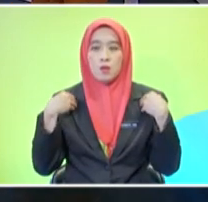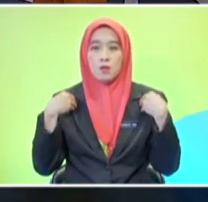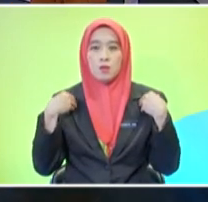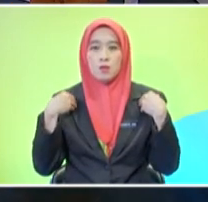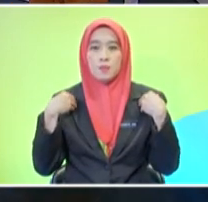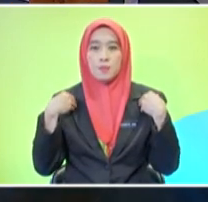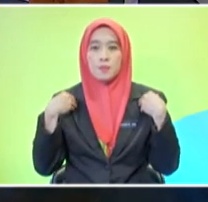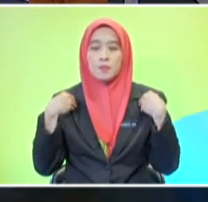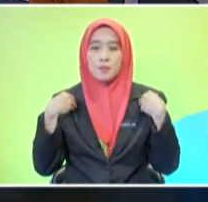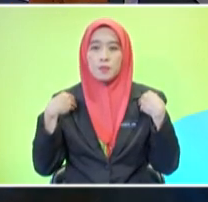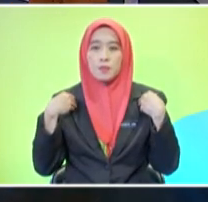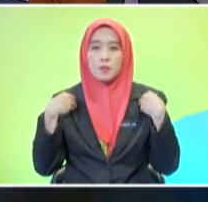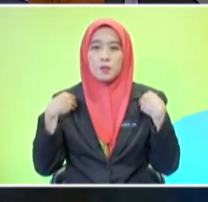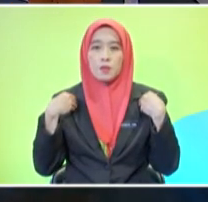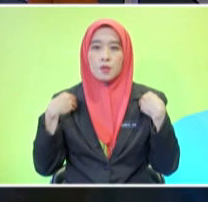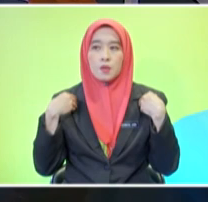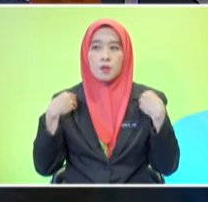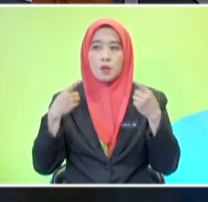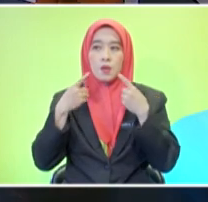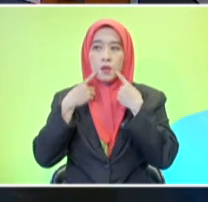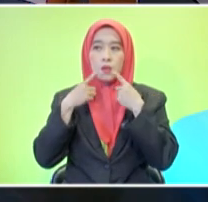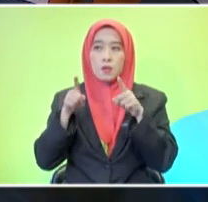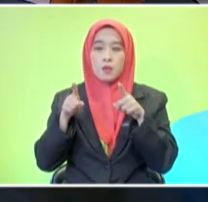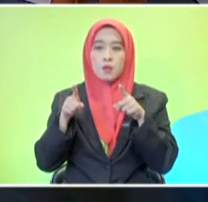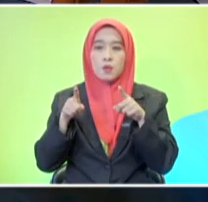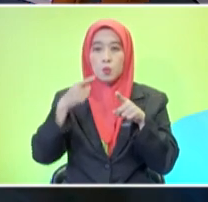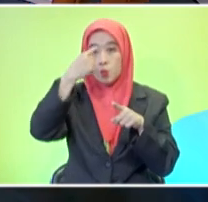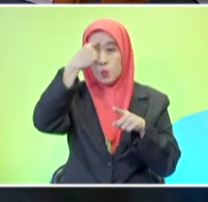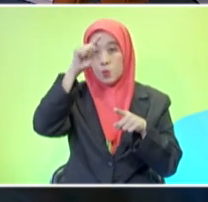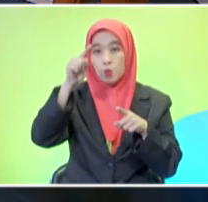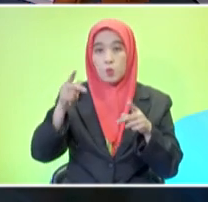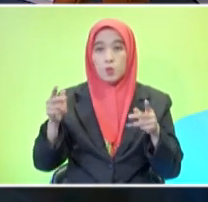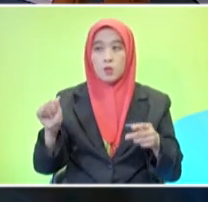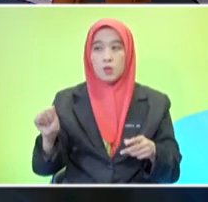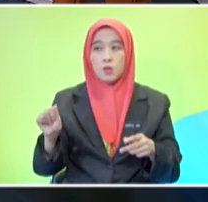plot out the findings for A, right, which is